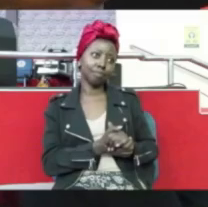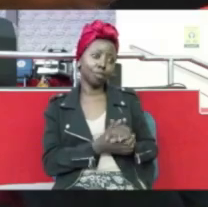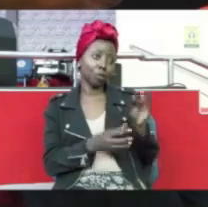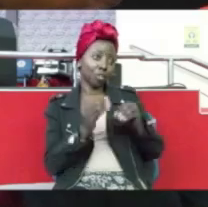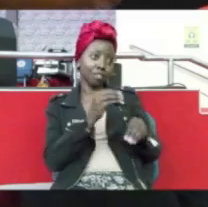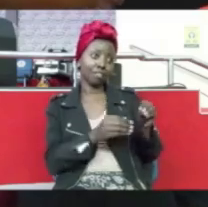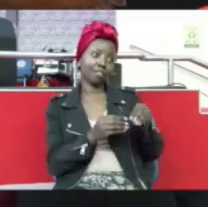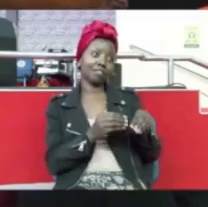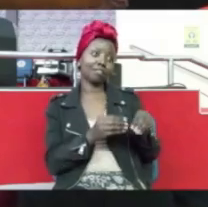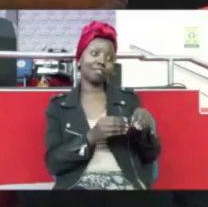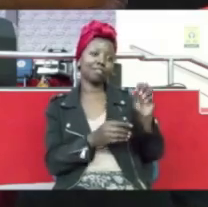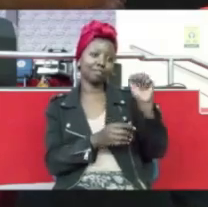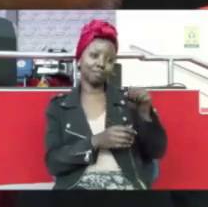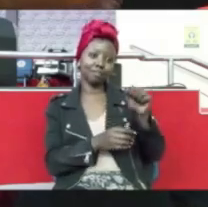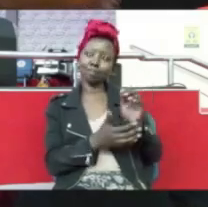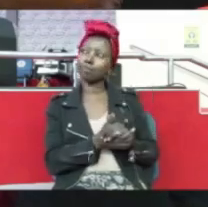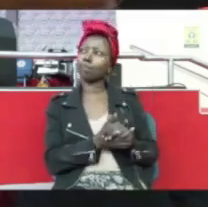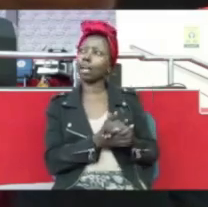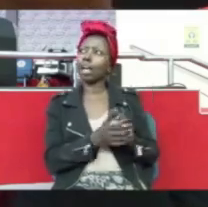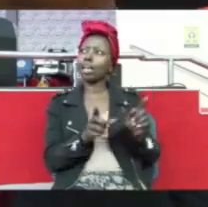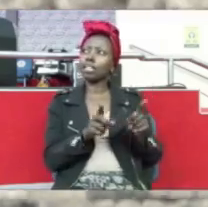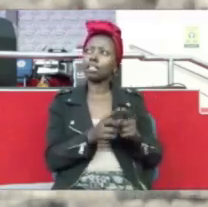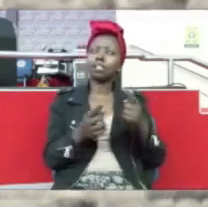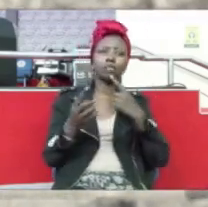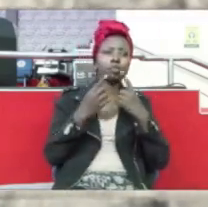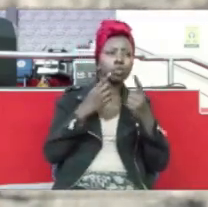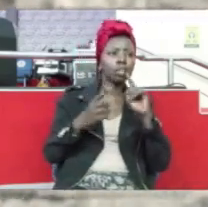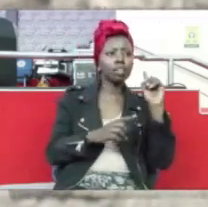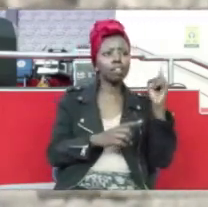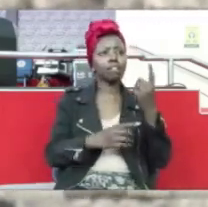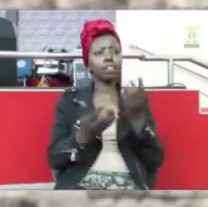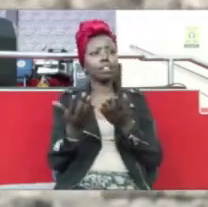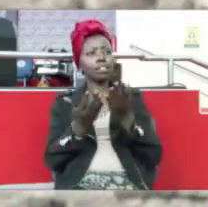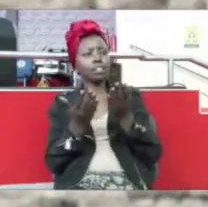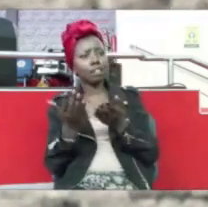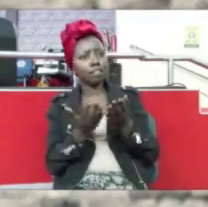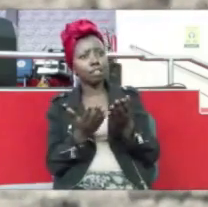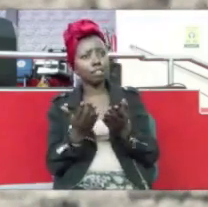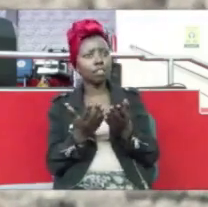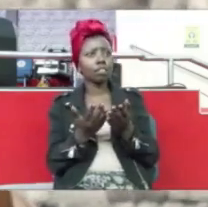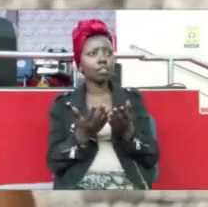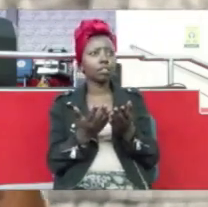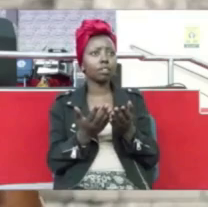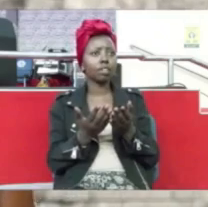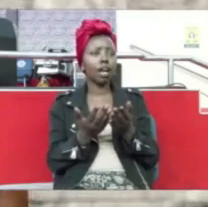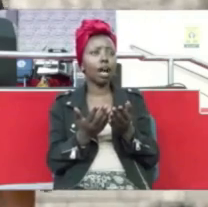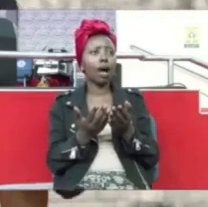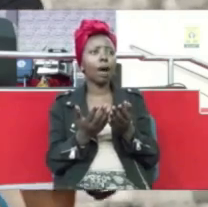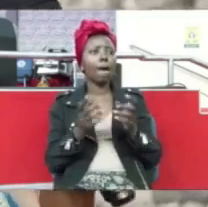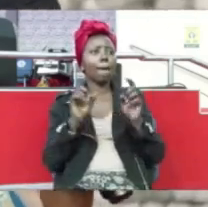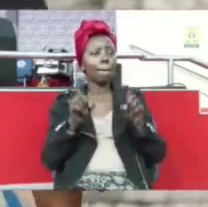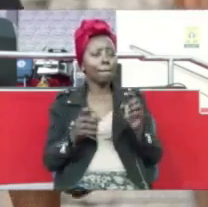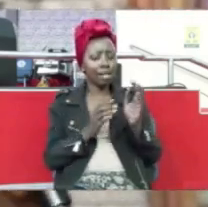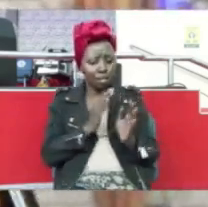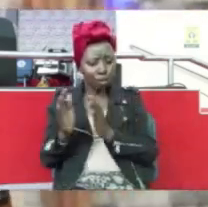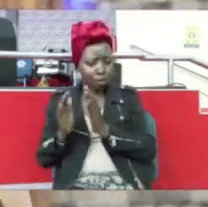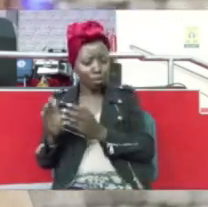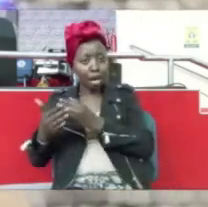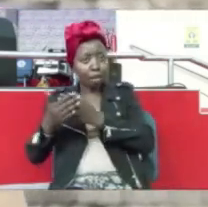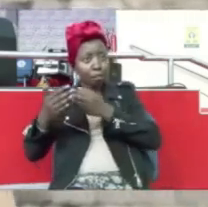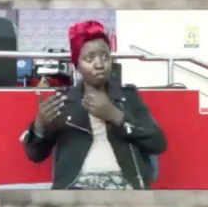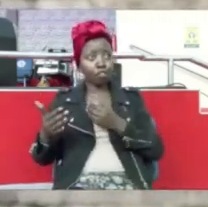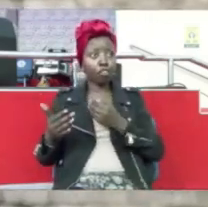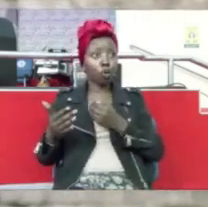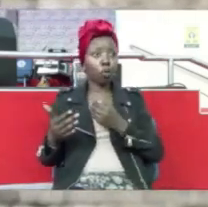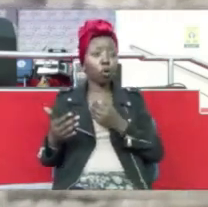ya hiari. And like we were talking in the first service, this one also you need to have determined when you're coming from home that this is